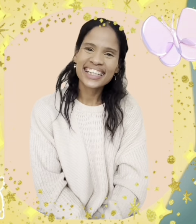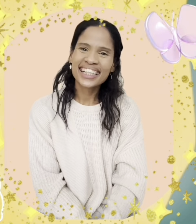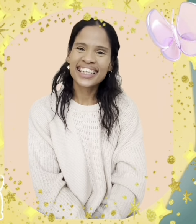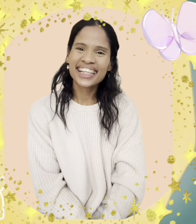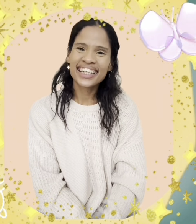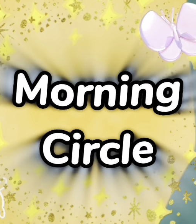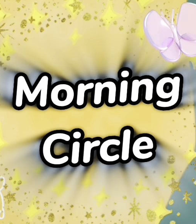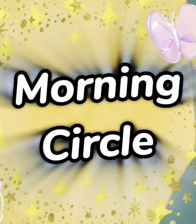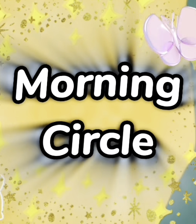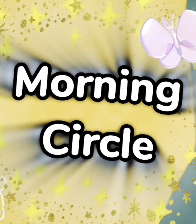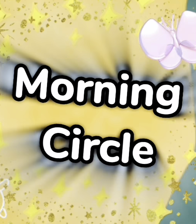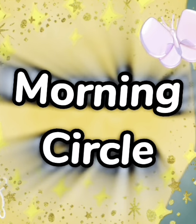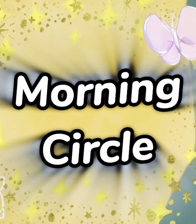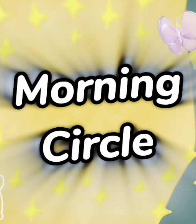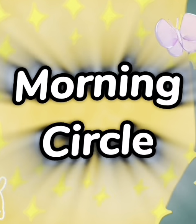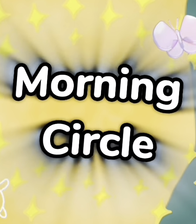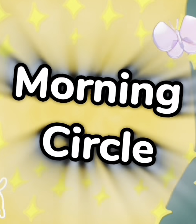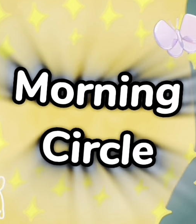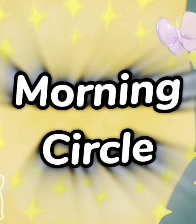friends.